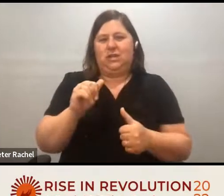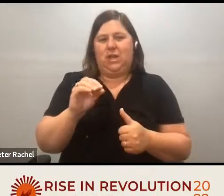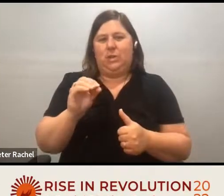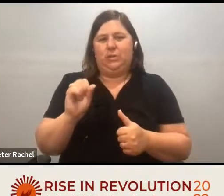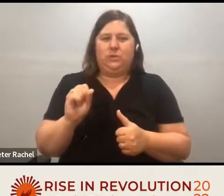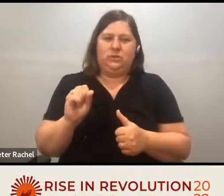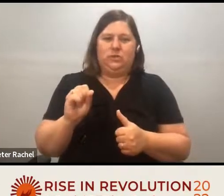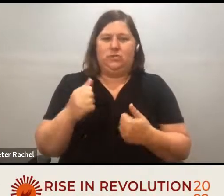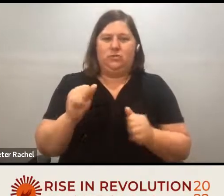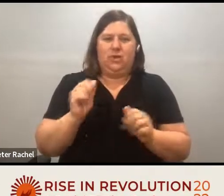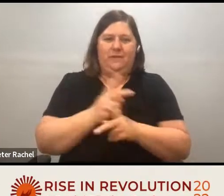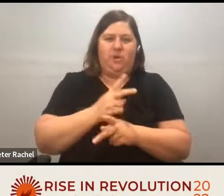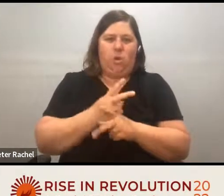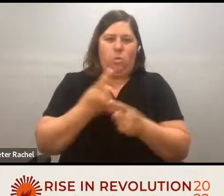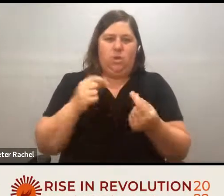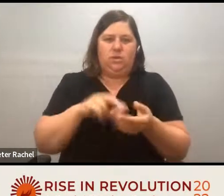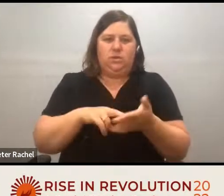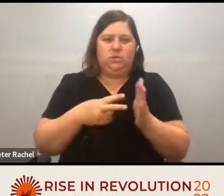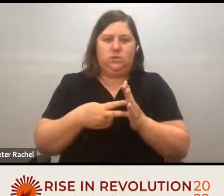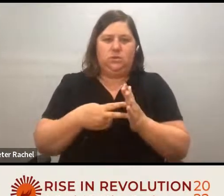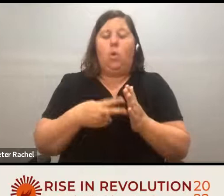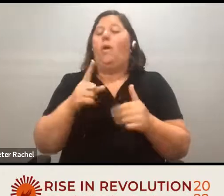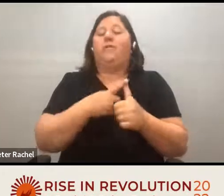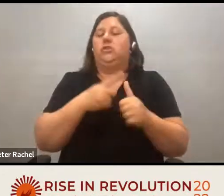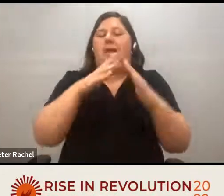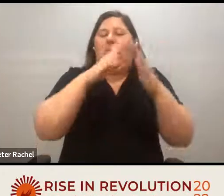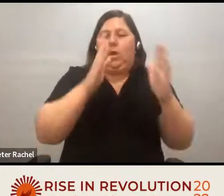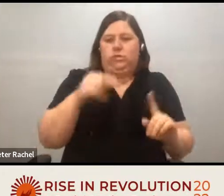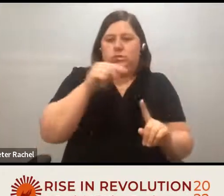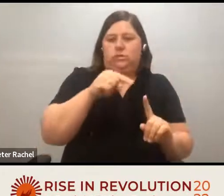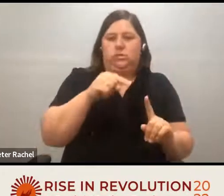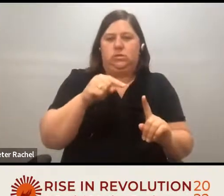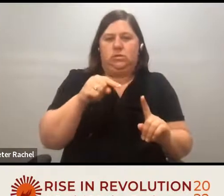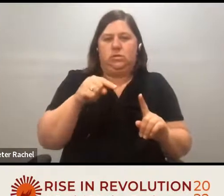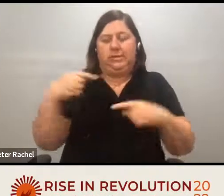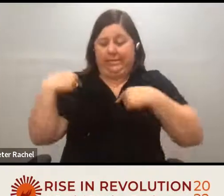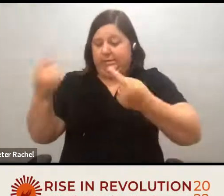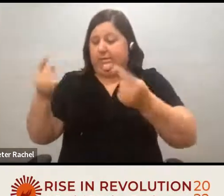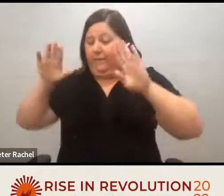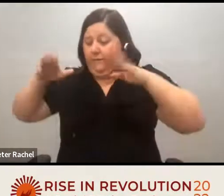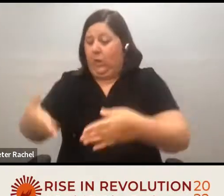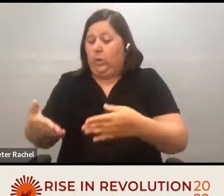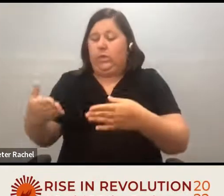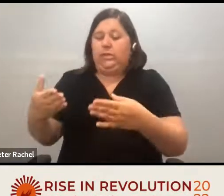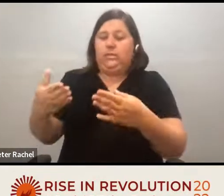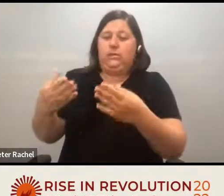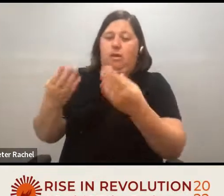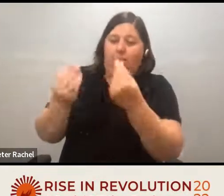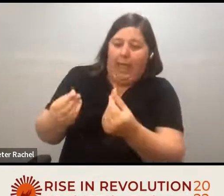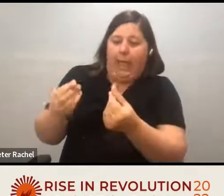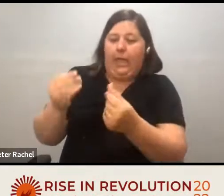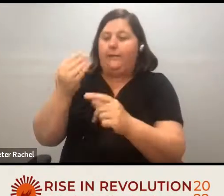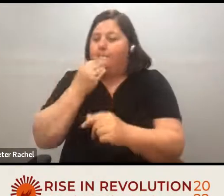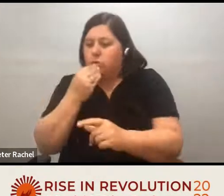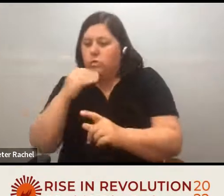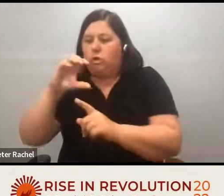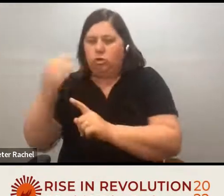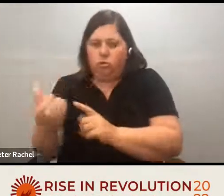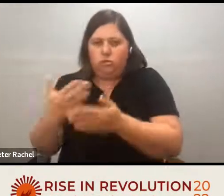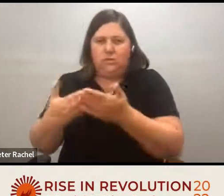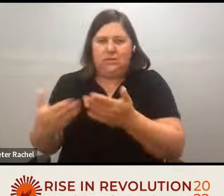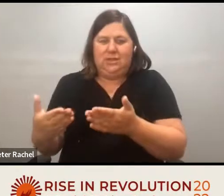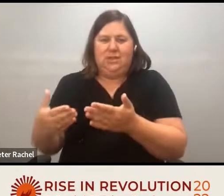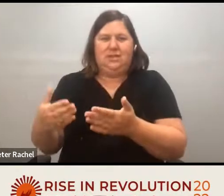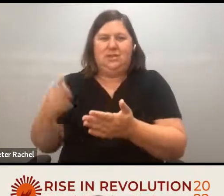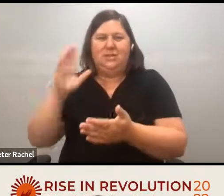trying to figure out what does it mean to do housing. We are really focused on land and food and cultural things, and it becomes really obvious,